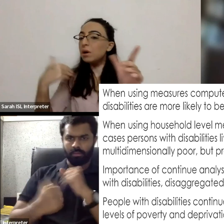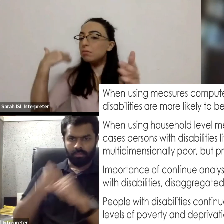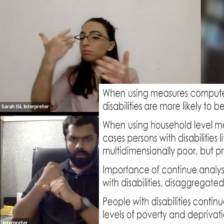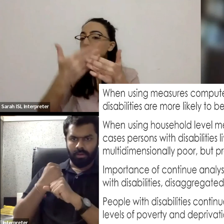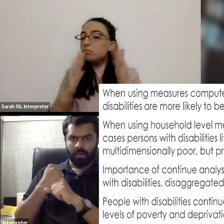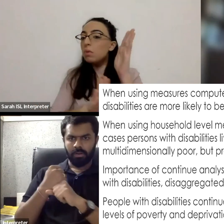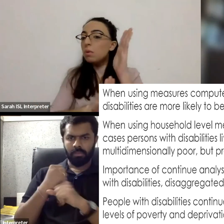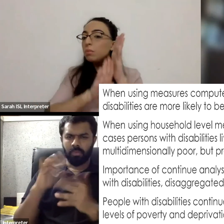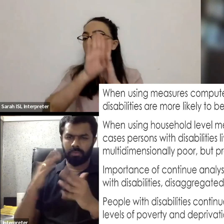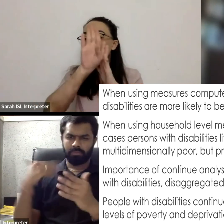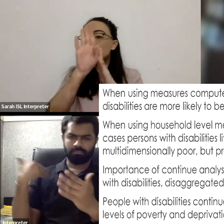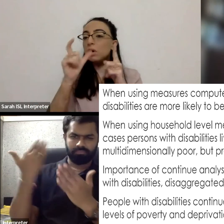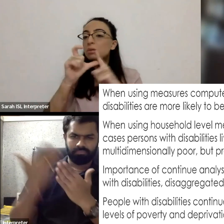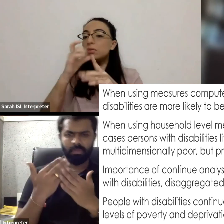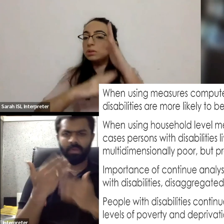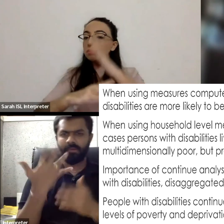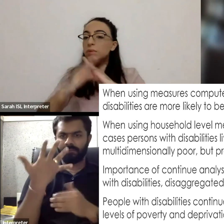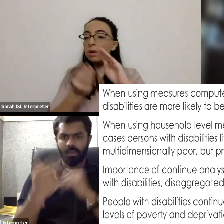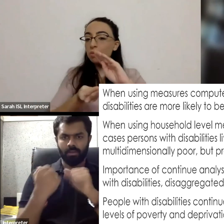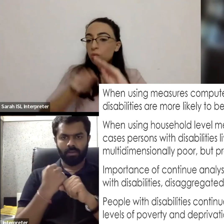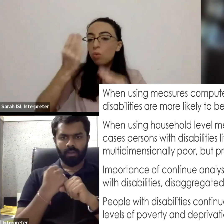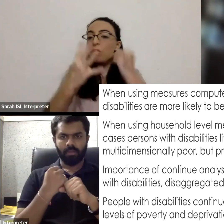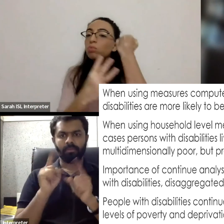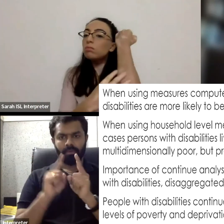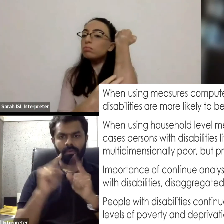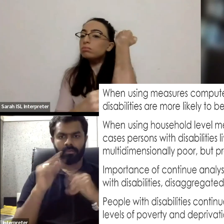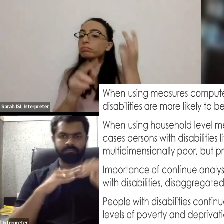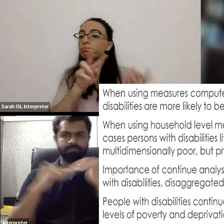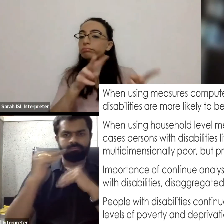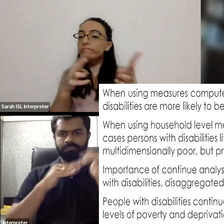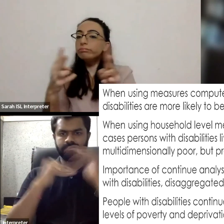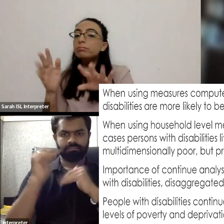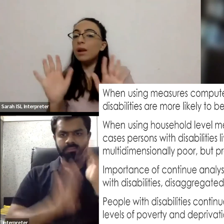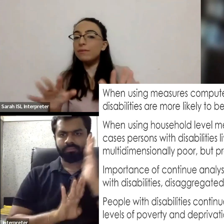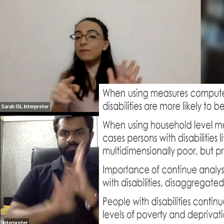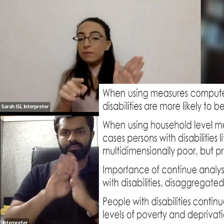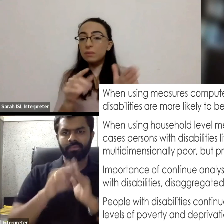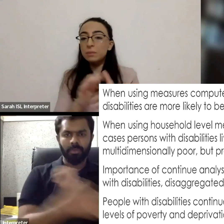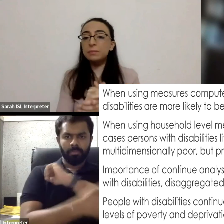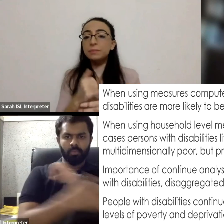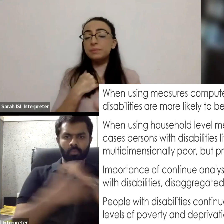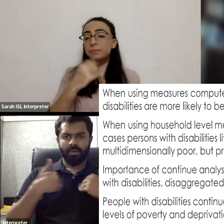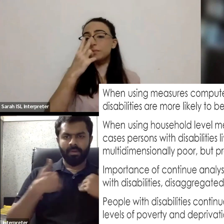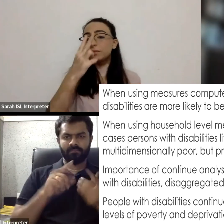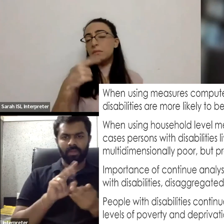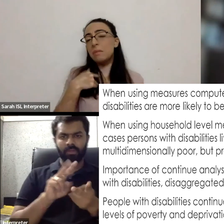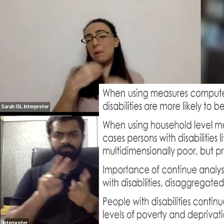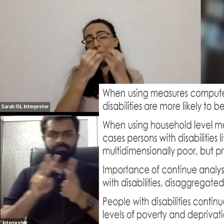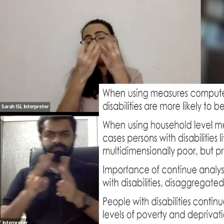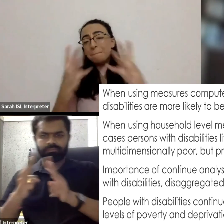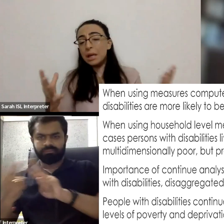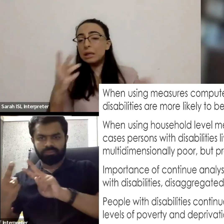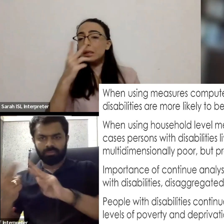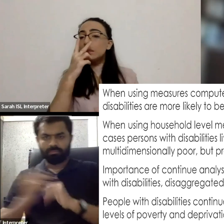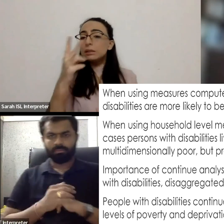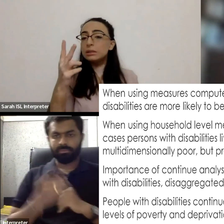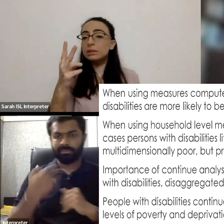to properly analyze the results of this and taking into consideration that if you compute